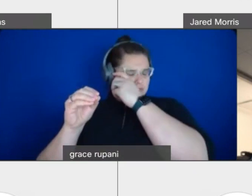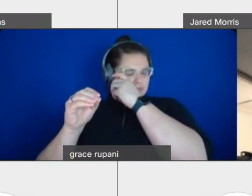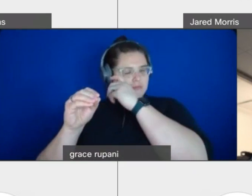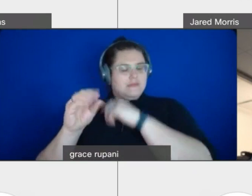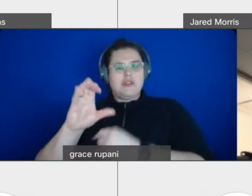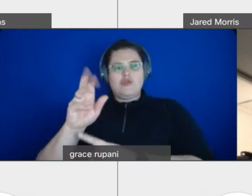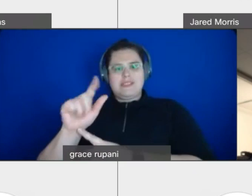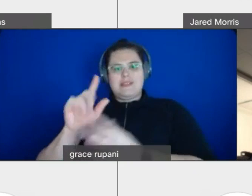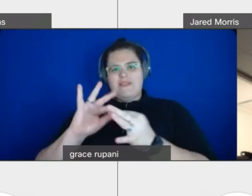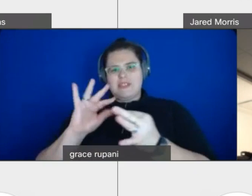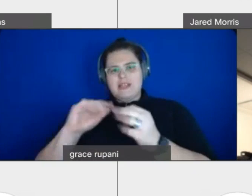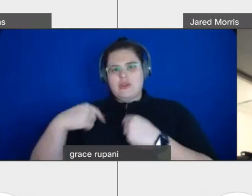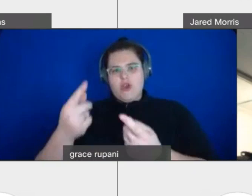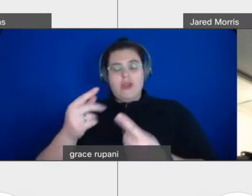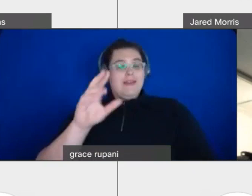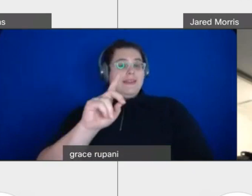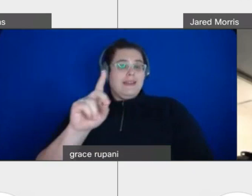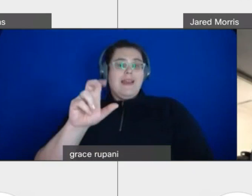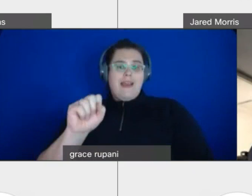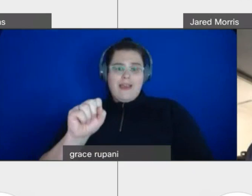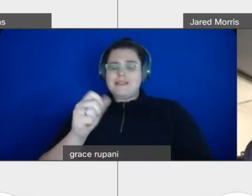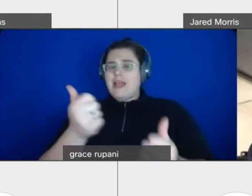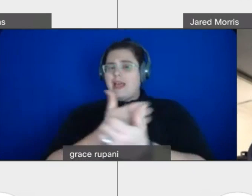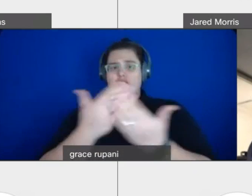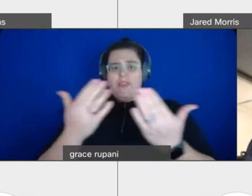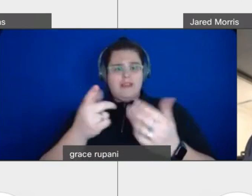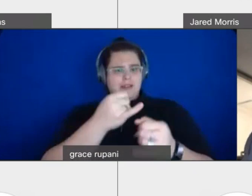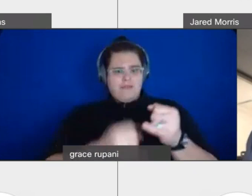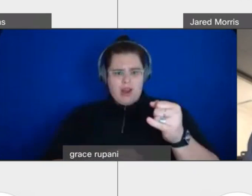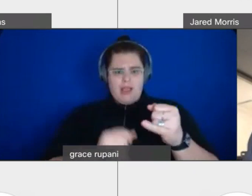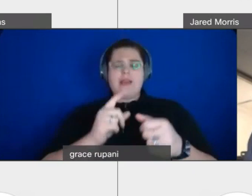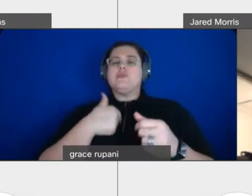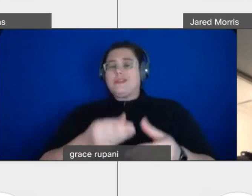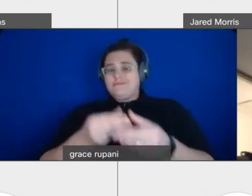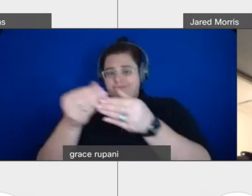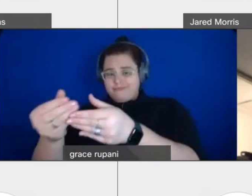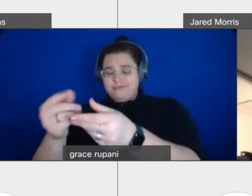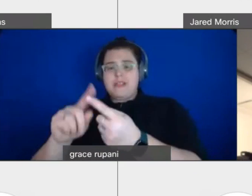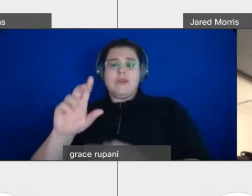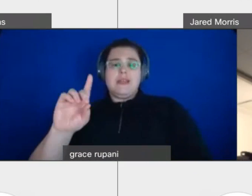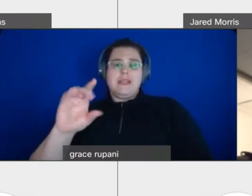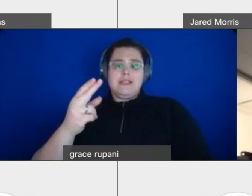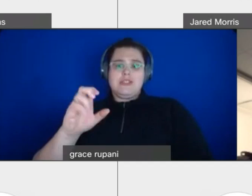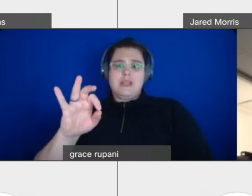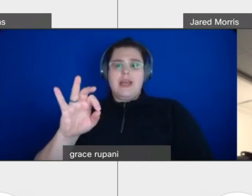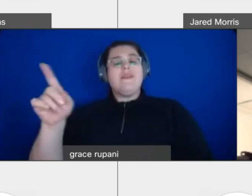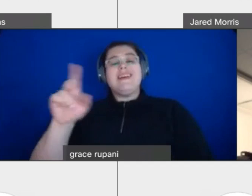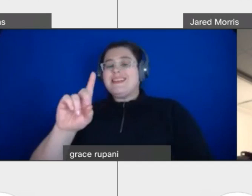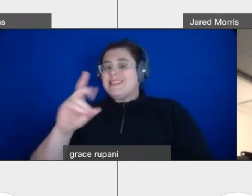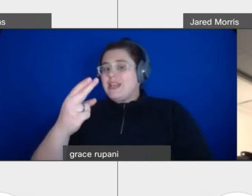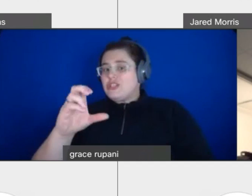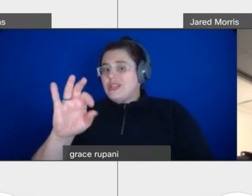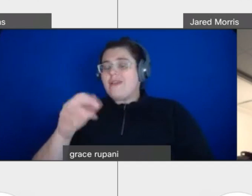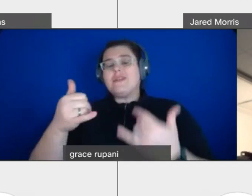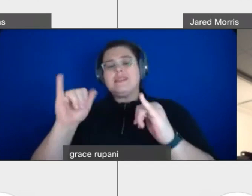finalized, so it is currently with DHEF. There are still some calculations that are being made on DHEF's behalf.